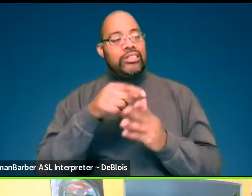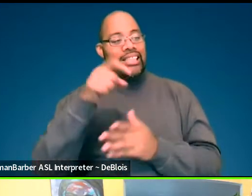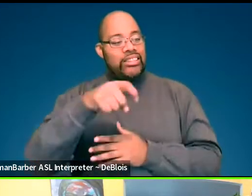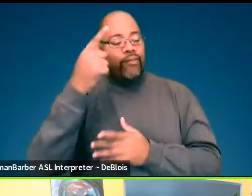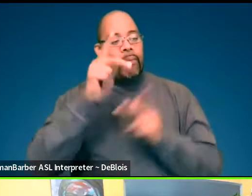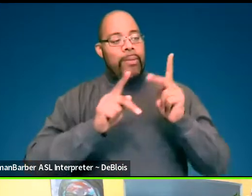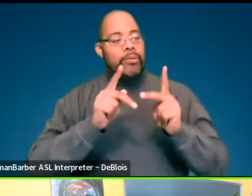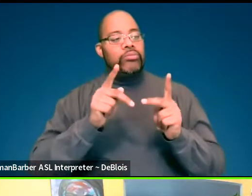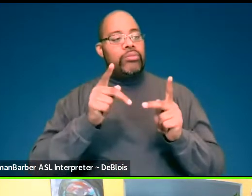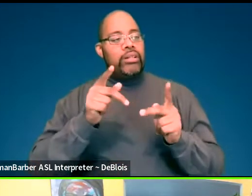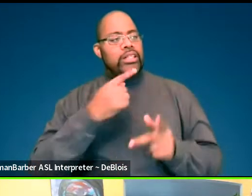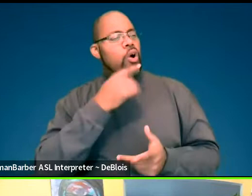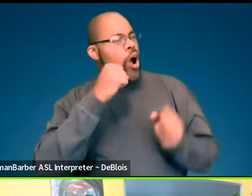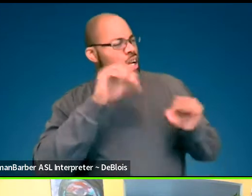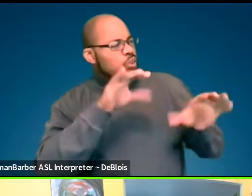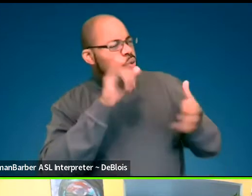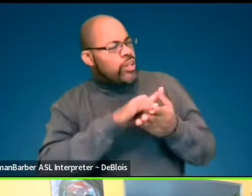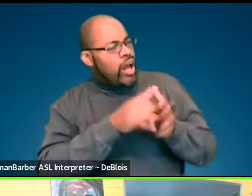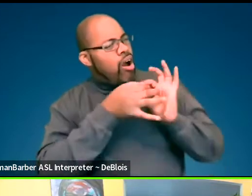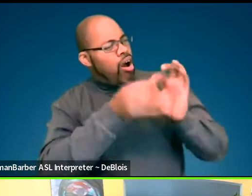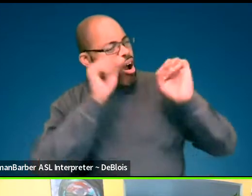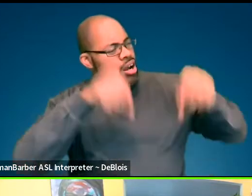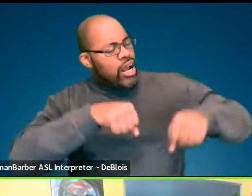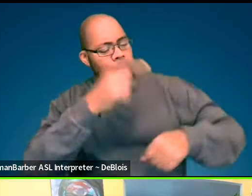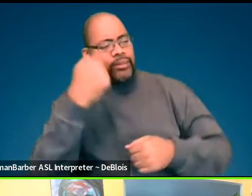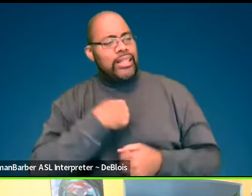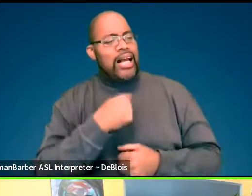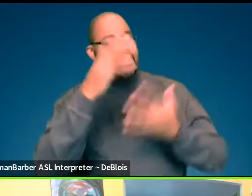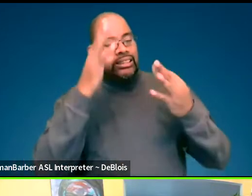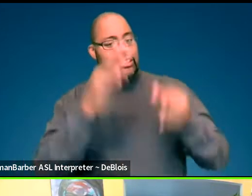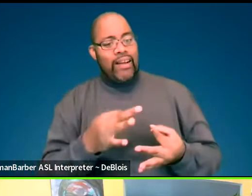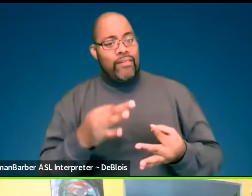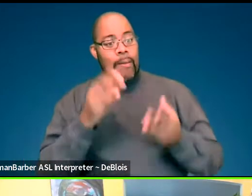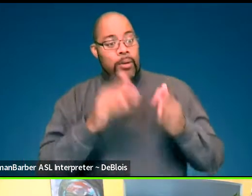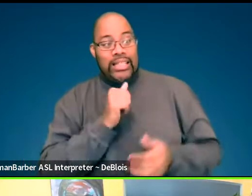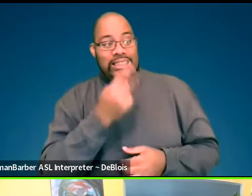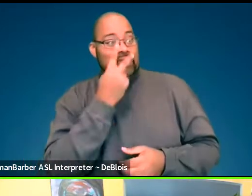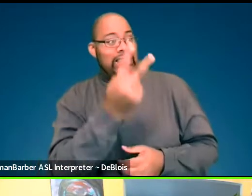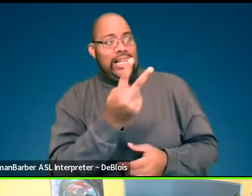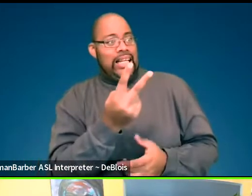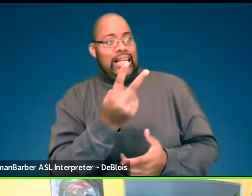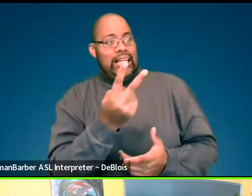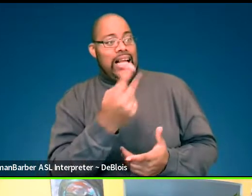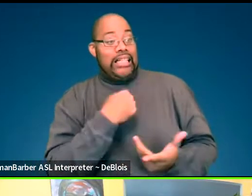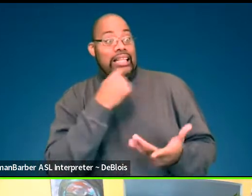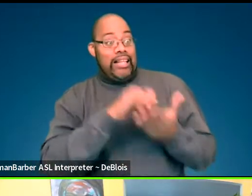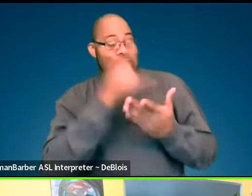people to be like, oh, I can do this. Because I certainly was someone who didn't say that